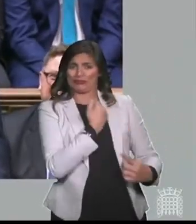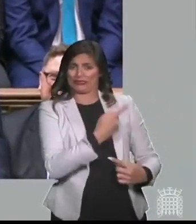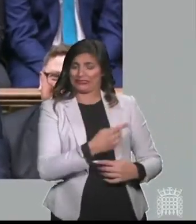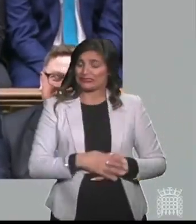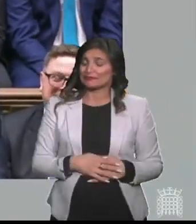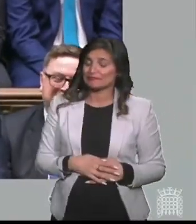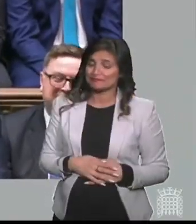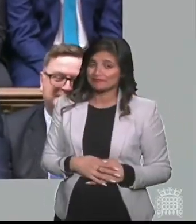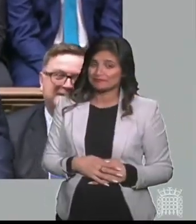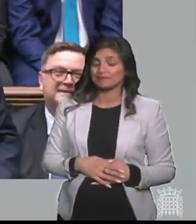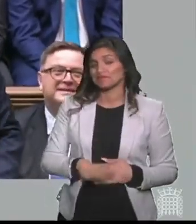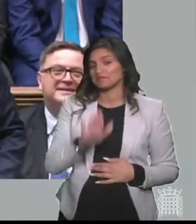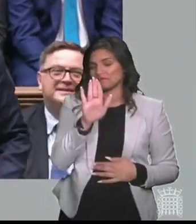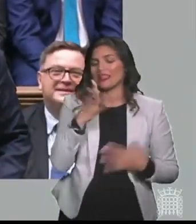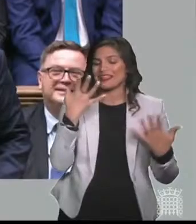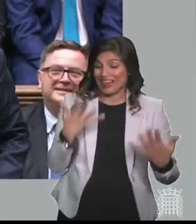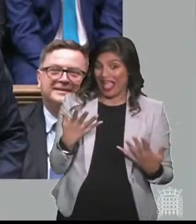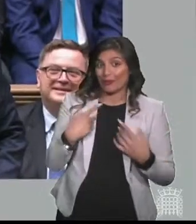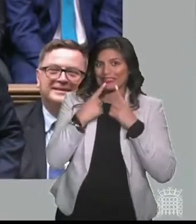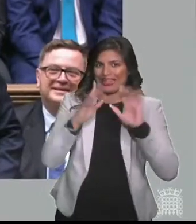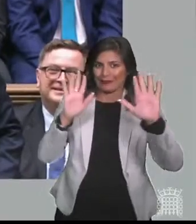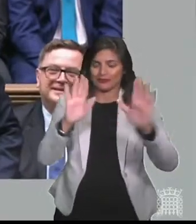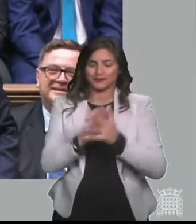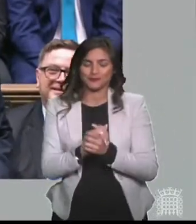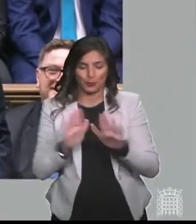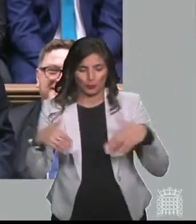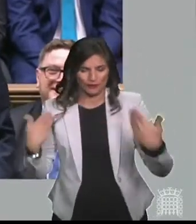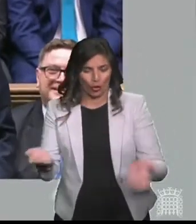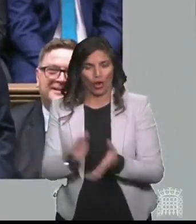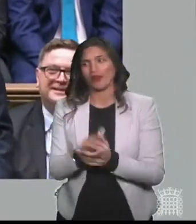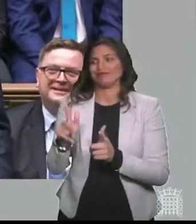I turn to the statement.